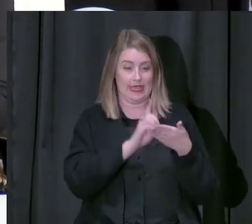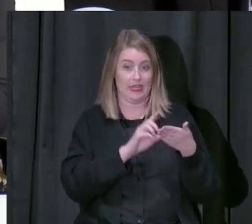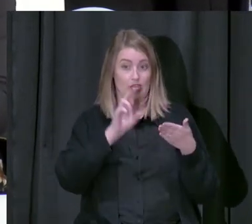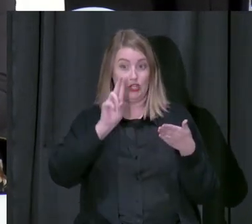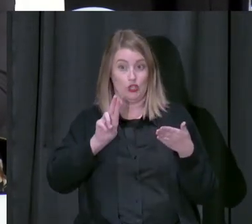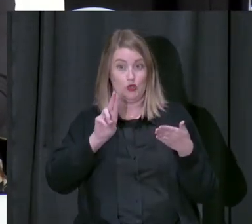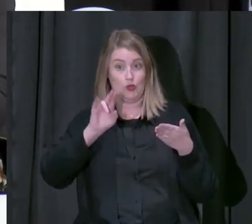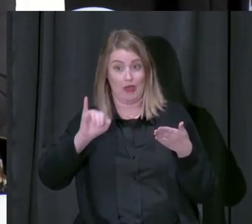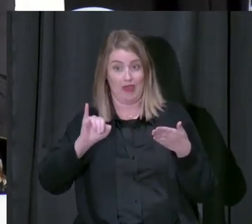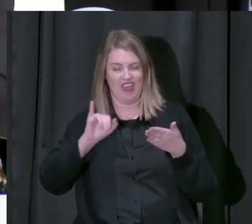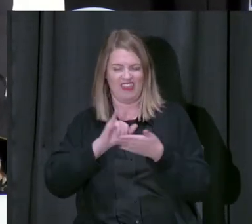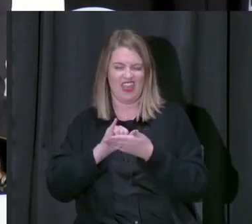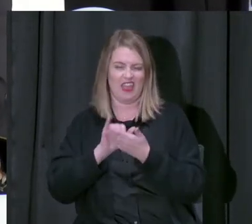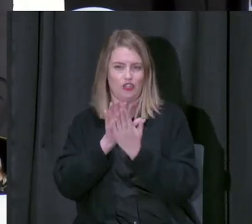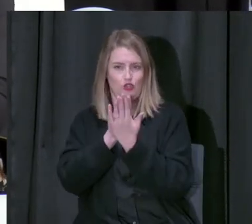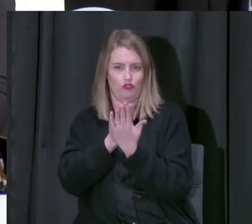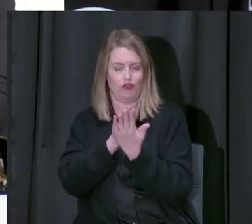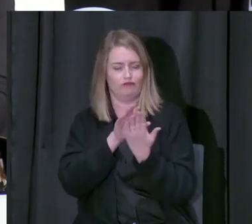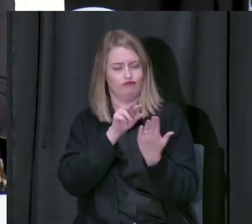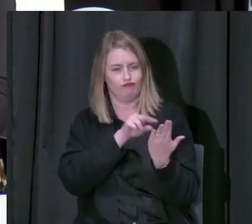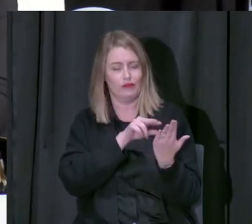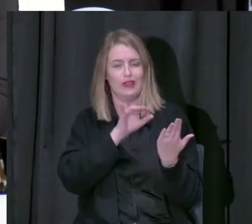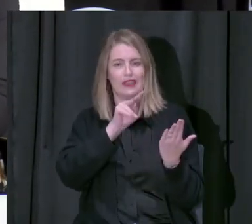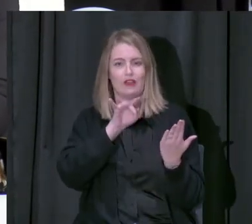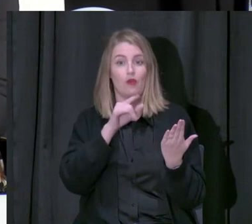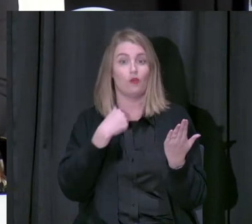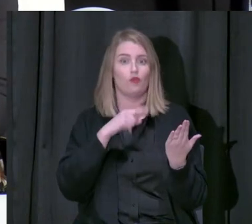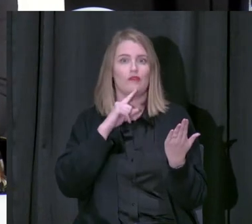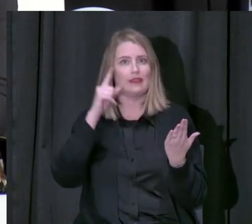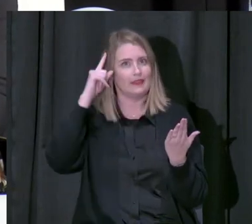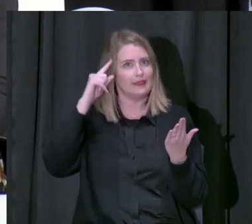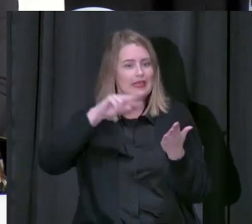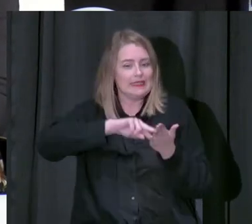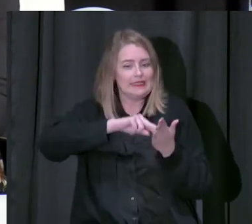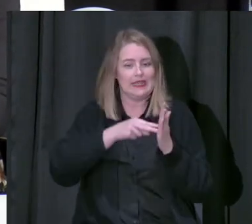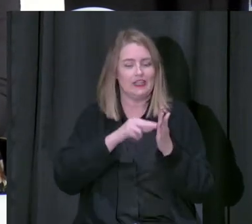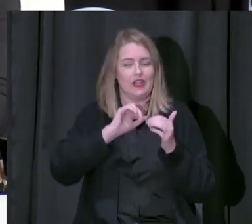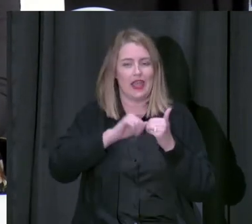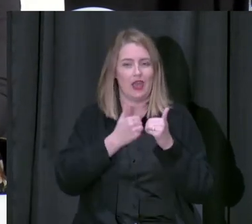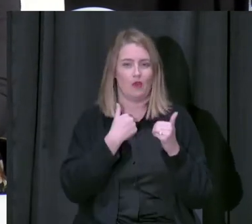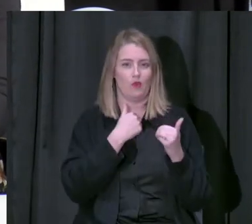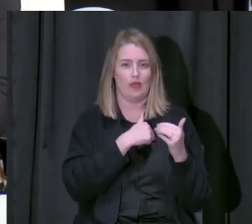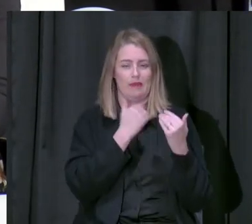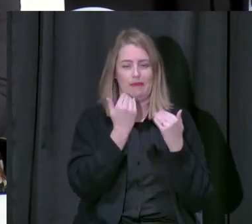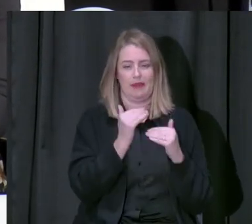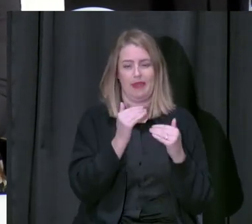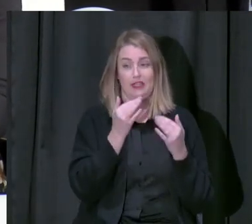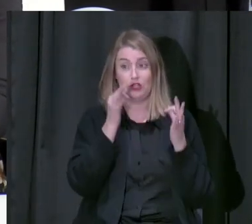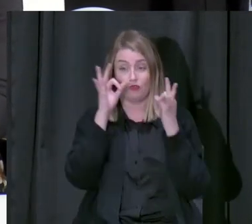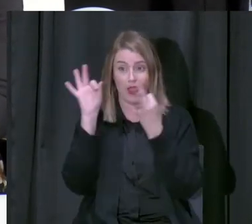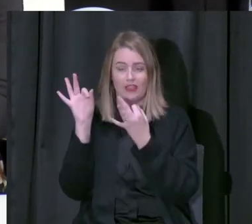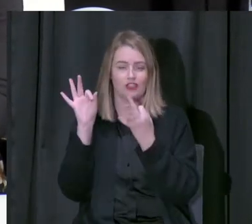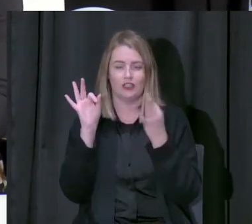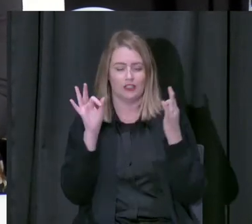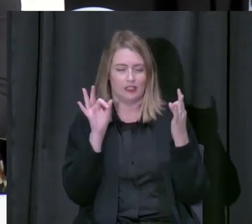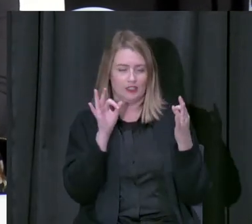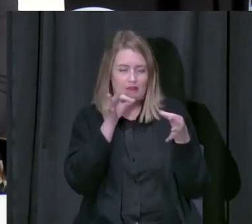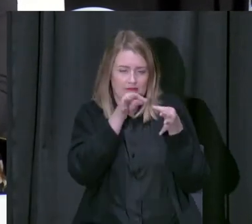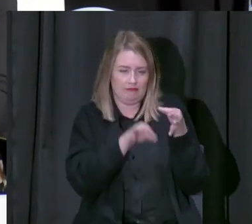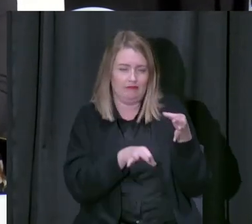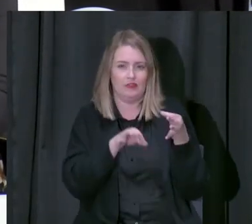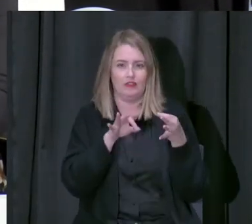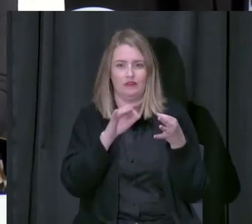the user interface of the Kindle app, I think we are very intentional about the way we minimize distractions and